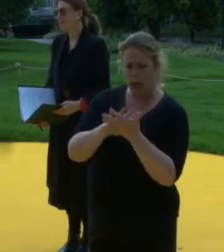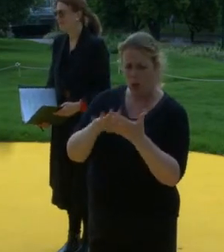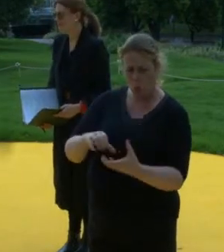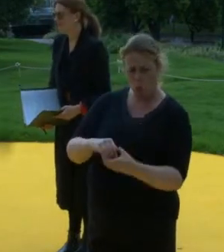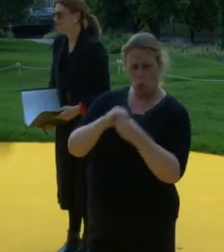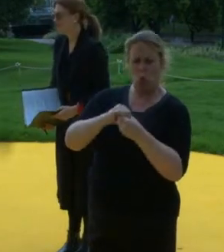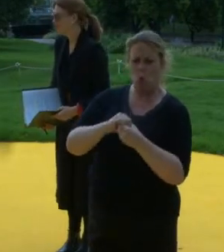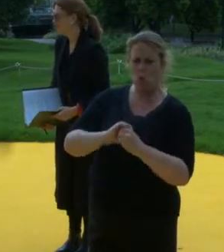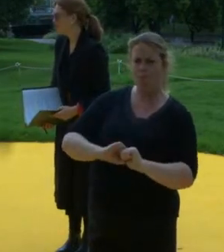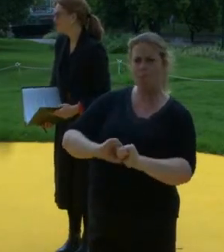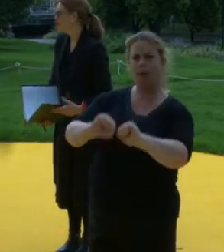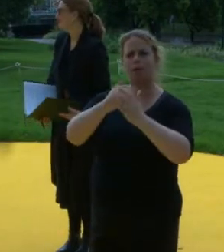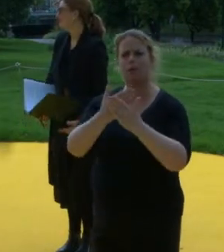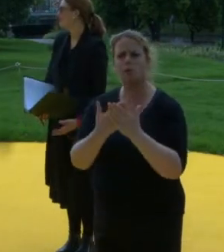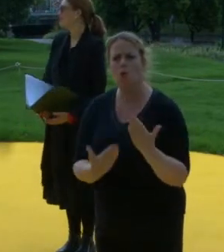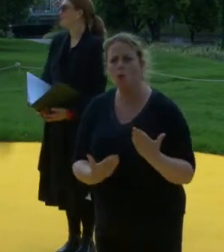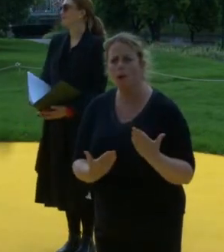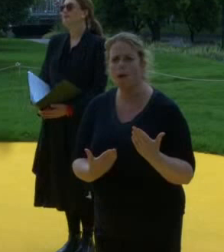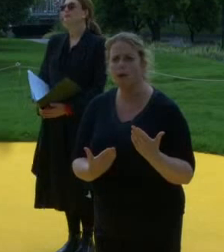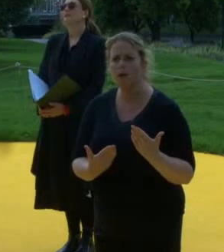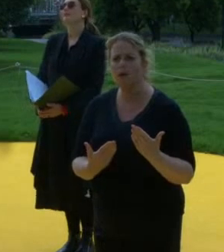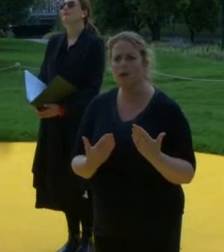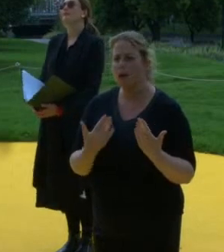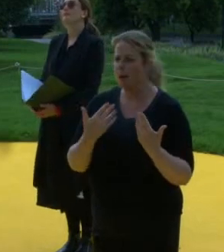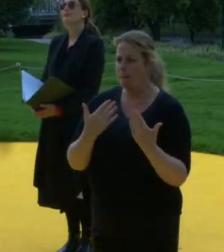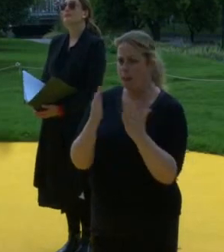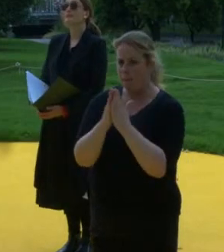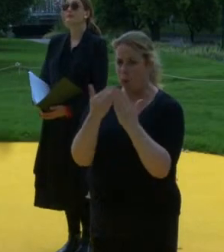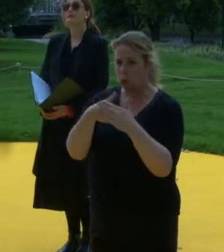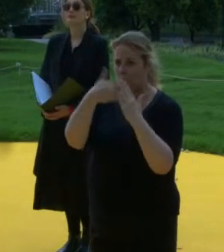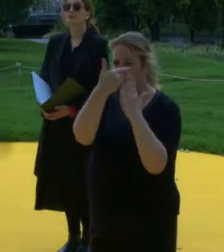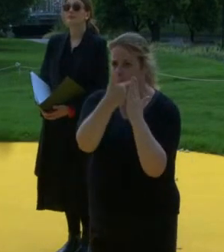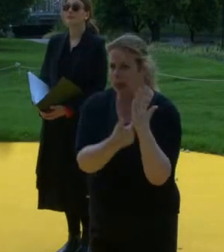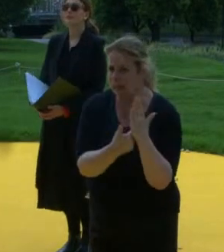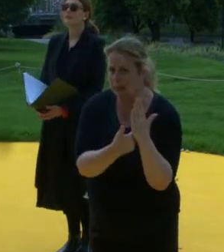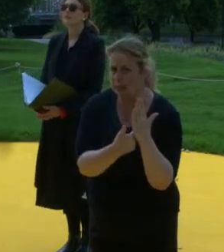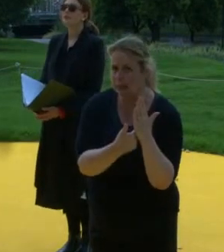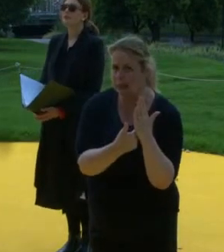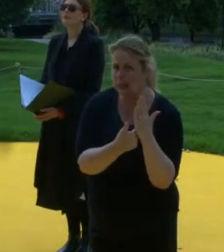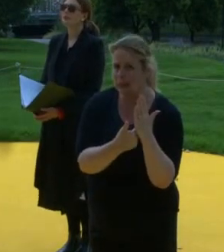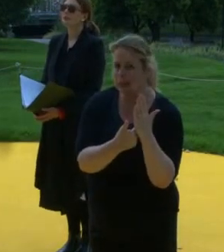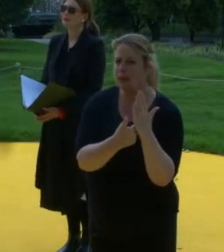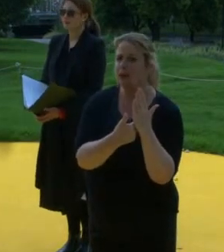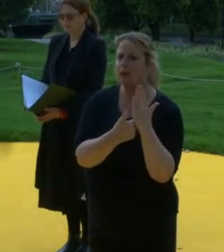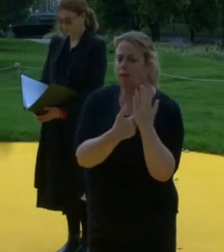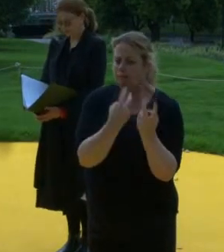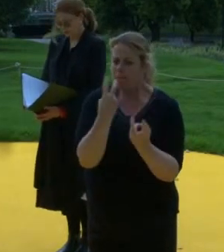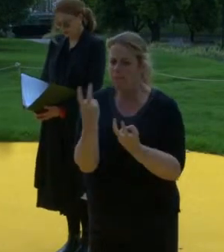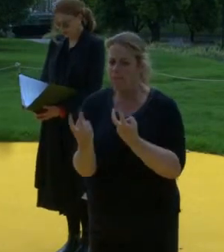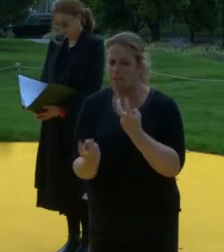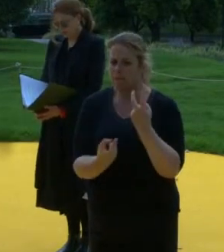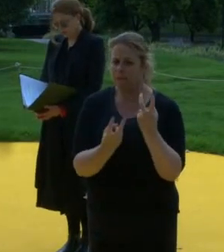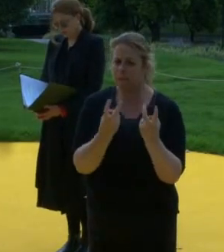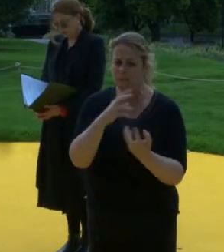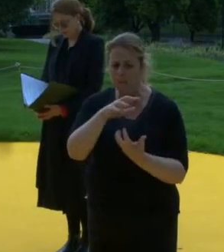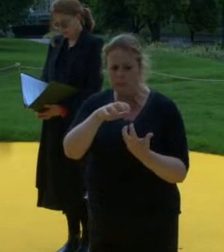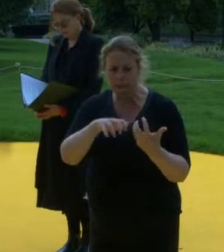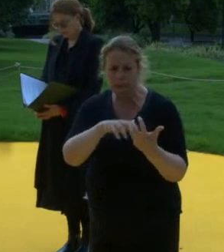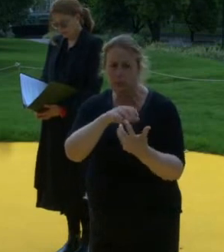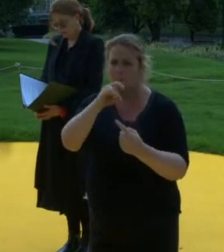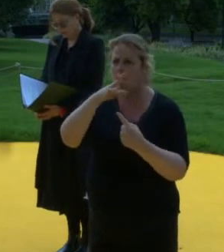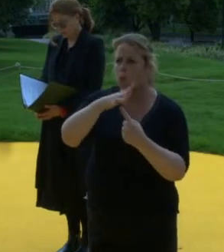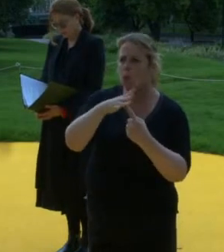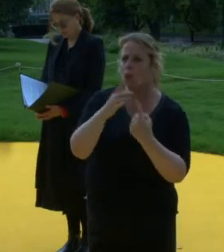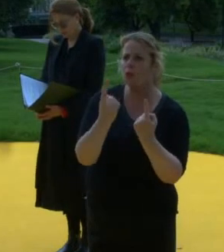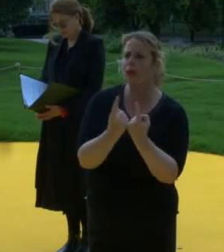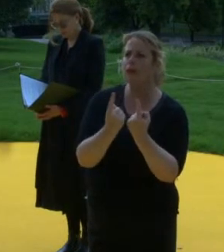stories. There are so many books on the shortlist today that are also exploring those complex and important themes.